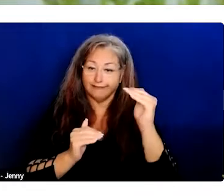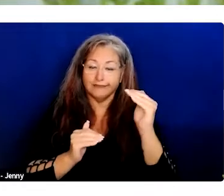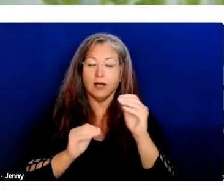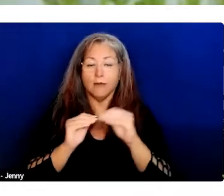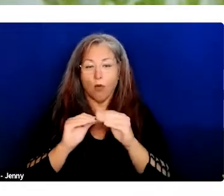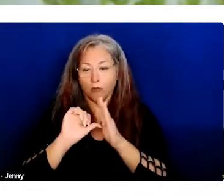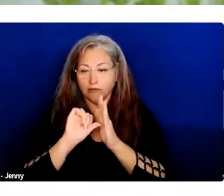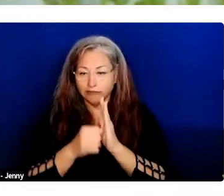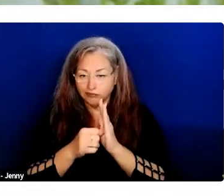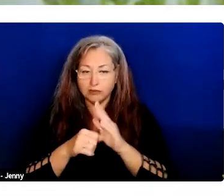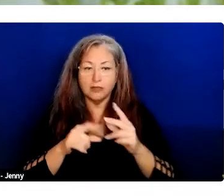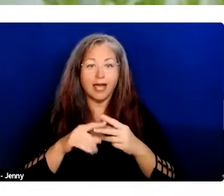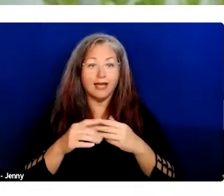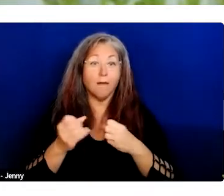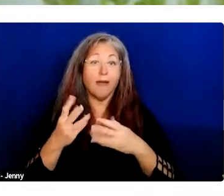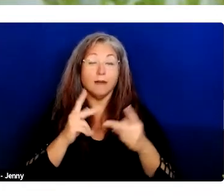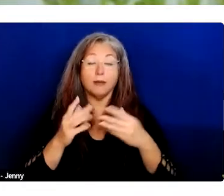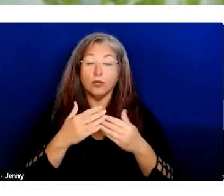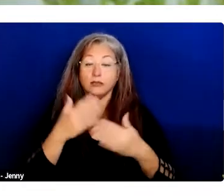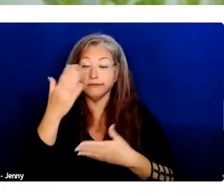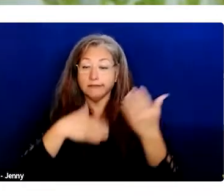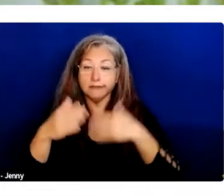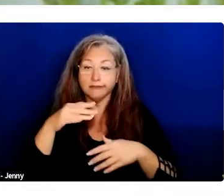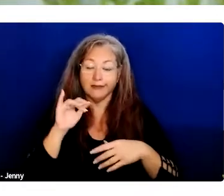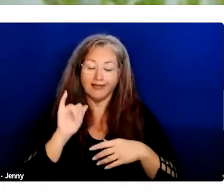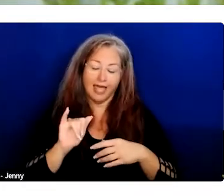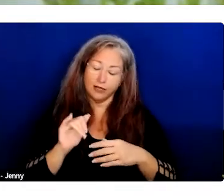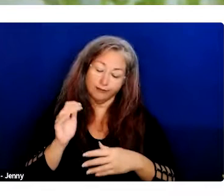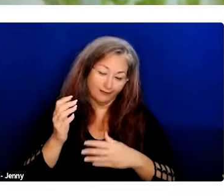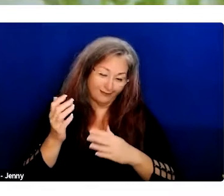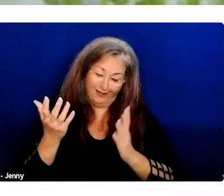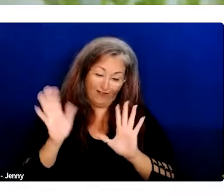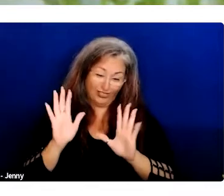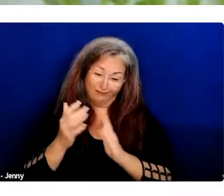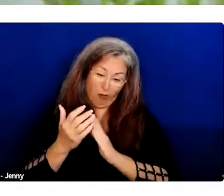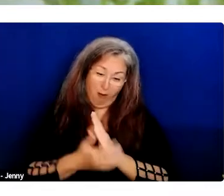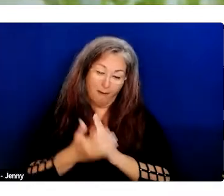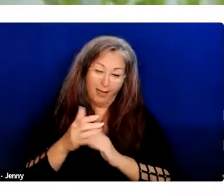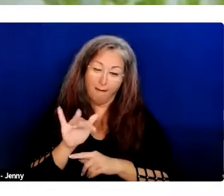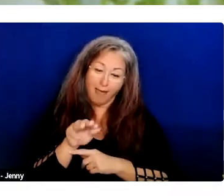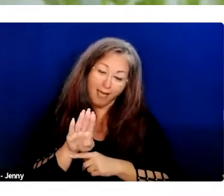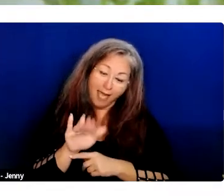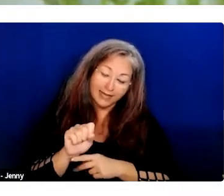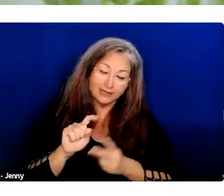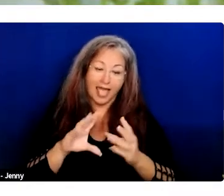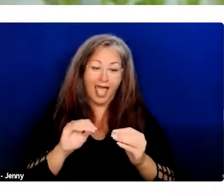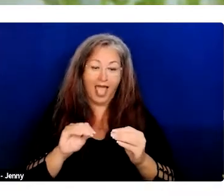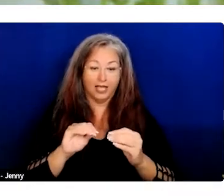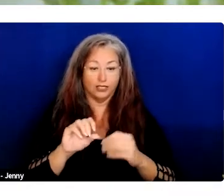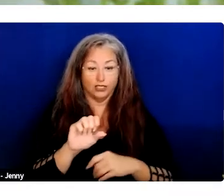is wildly overlooked, is the inherent bias and social injustices embedded into the